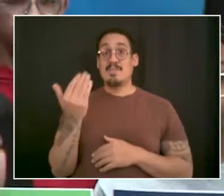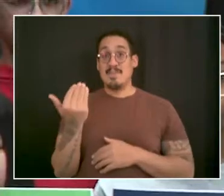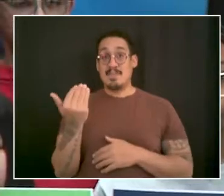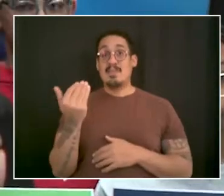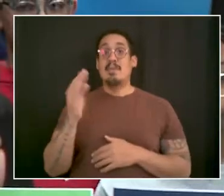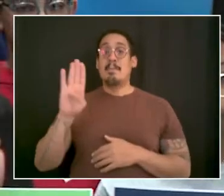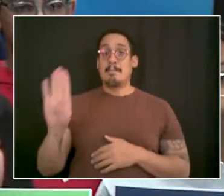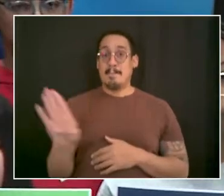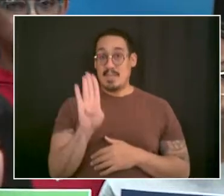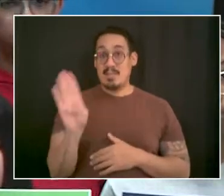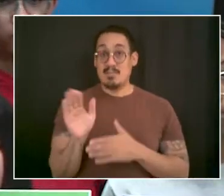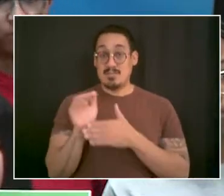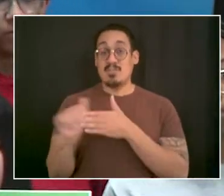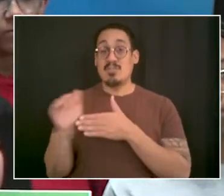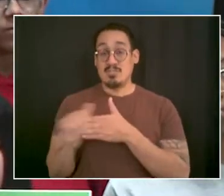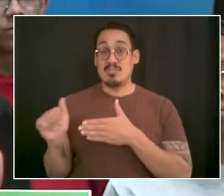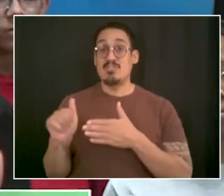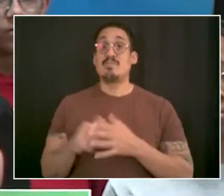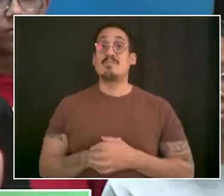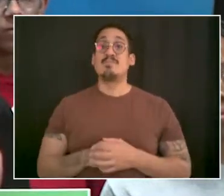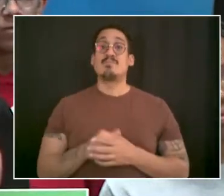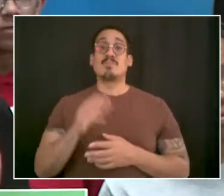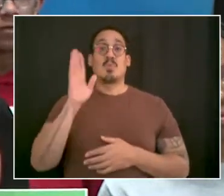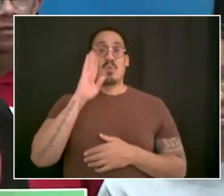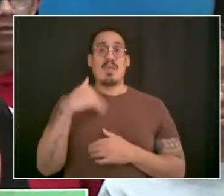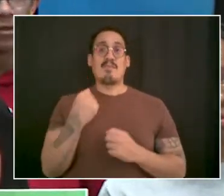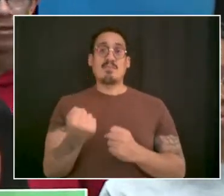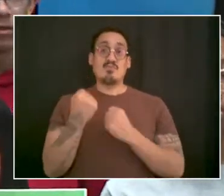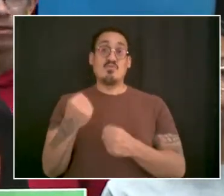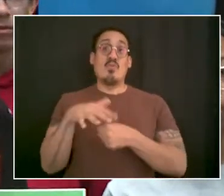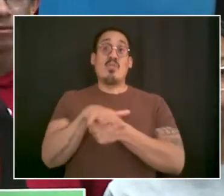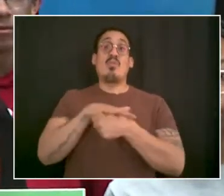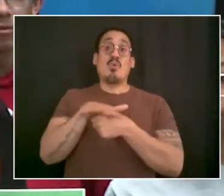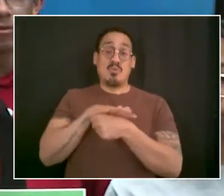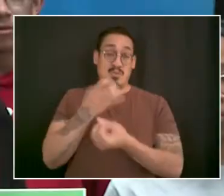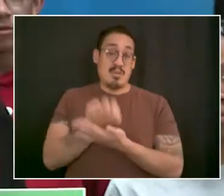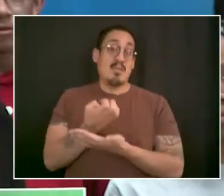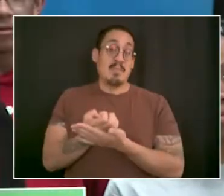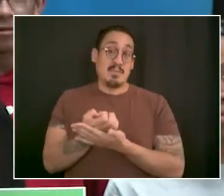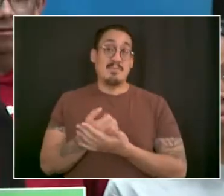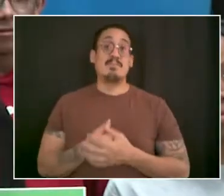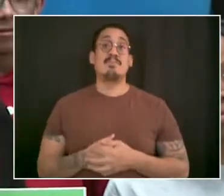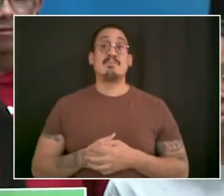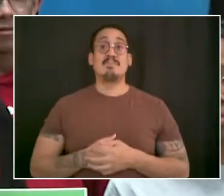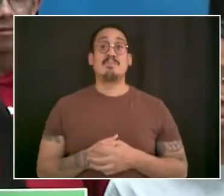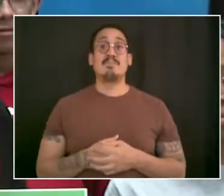the table for a strong local economy. This growth